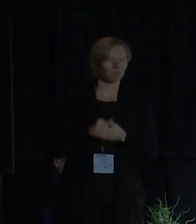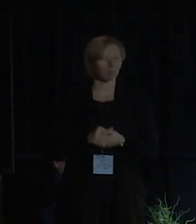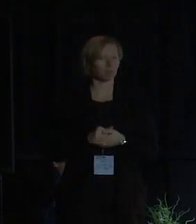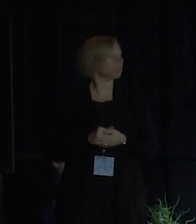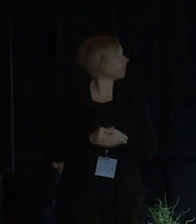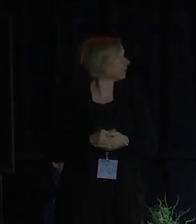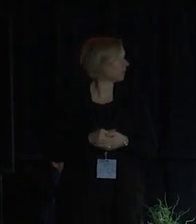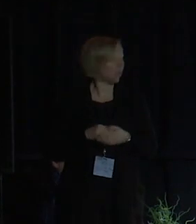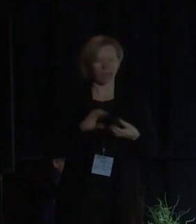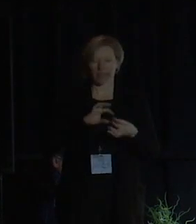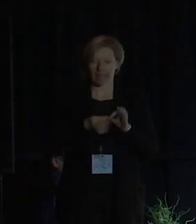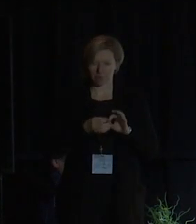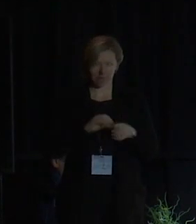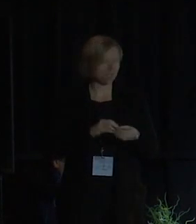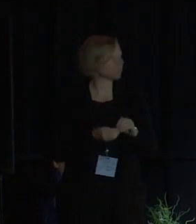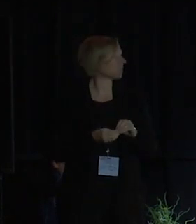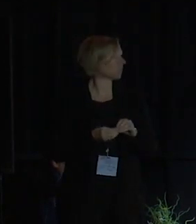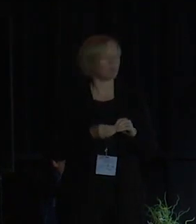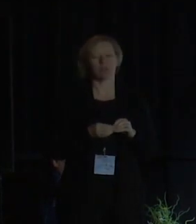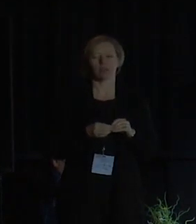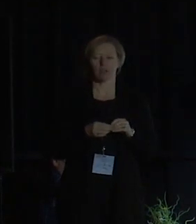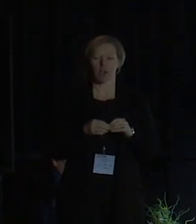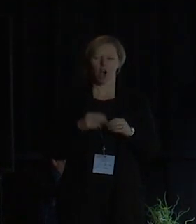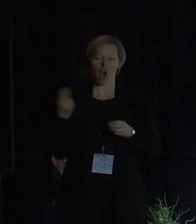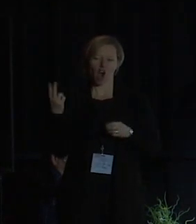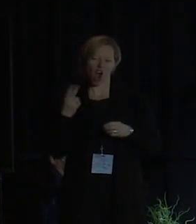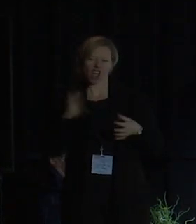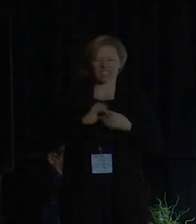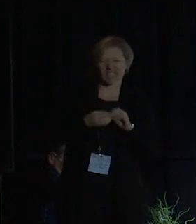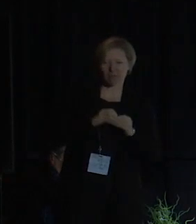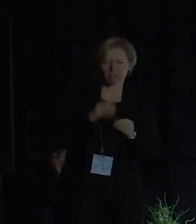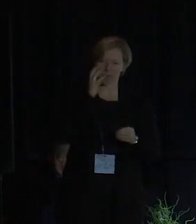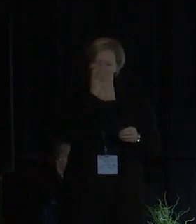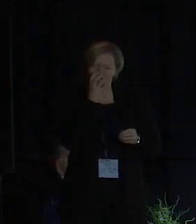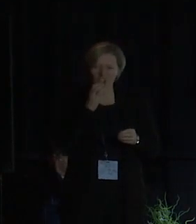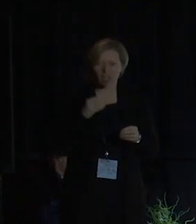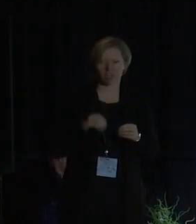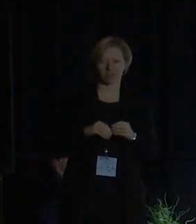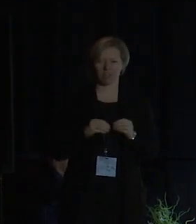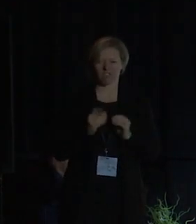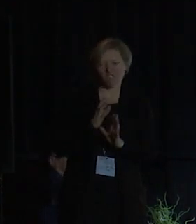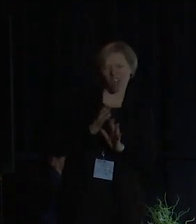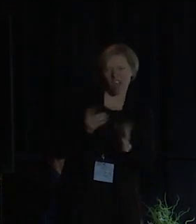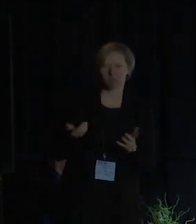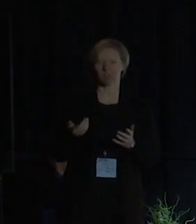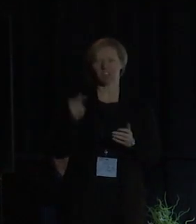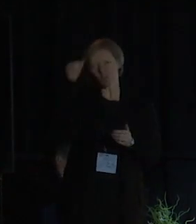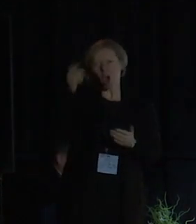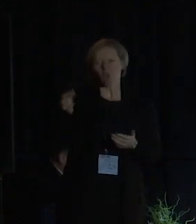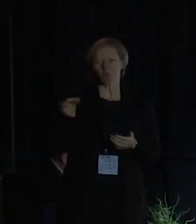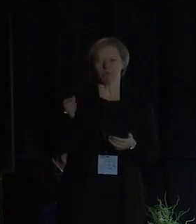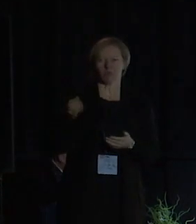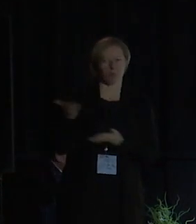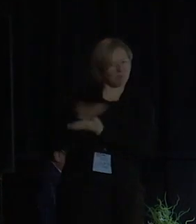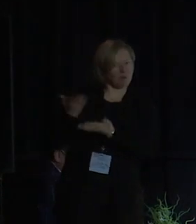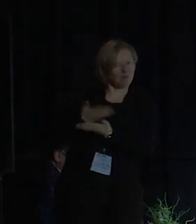and potential collaborators. And like artistic collaborators, because you know we want to do some circus and like pyro. So anyone who knows stuff about that, we want to